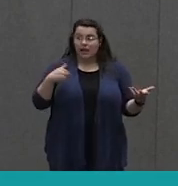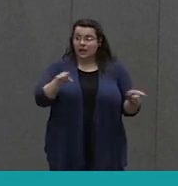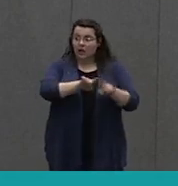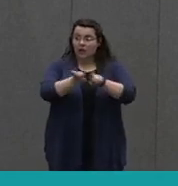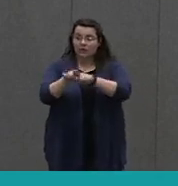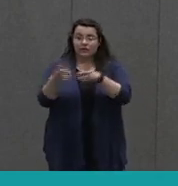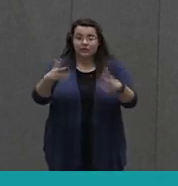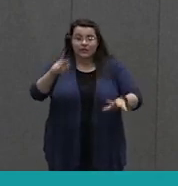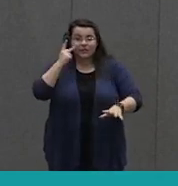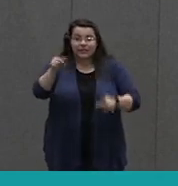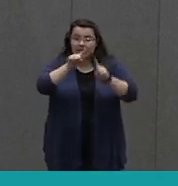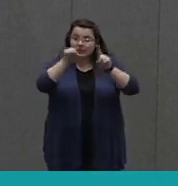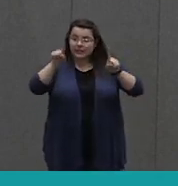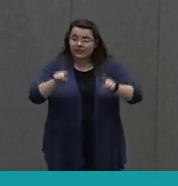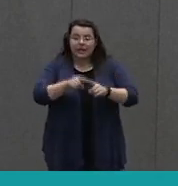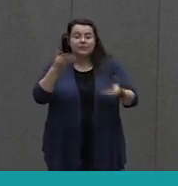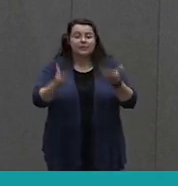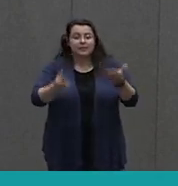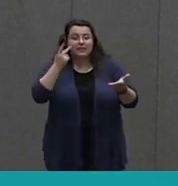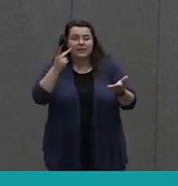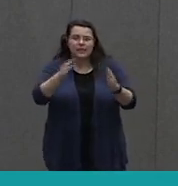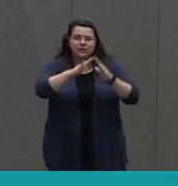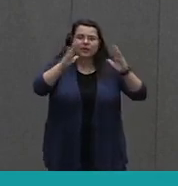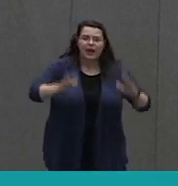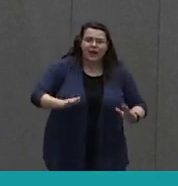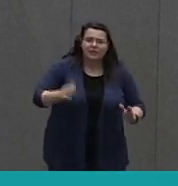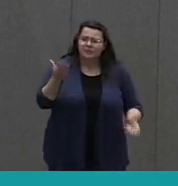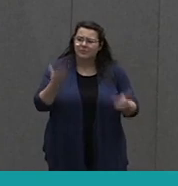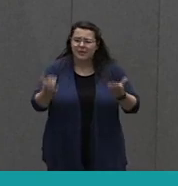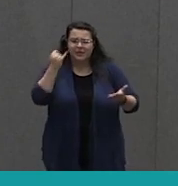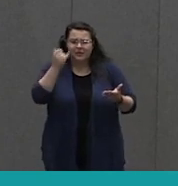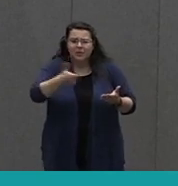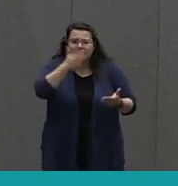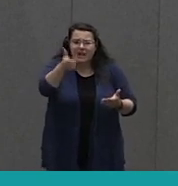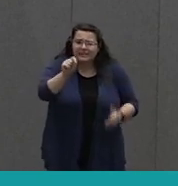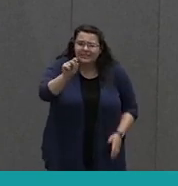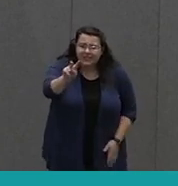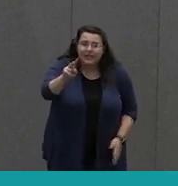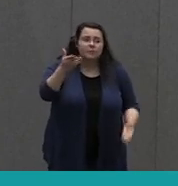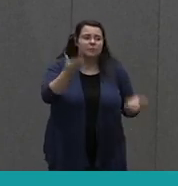women, or it could be a unisex, like anybody could go in there.